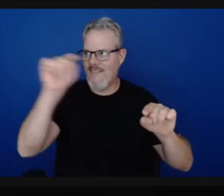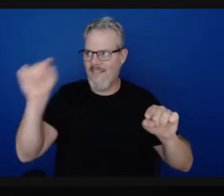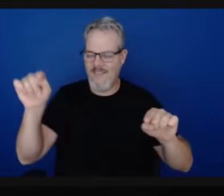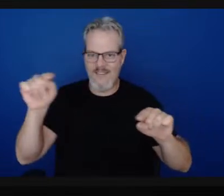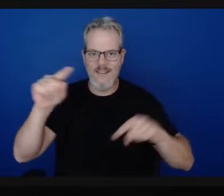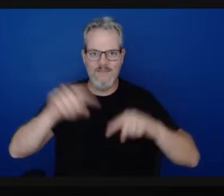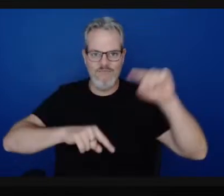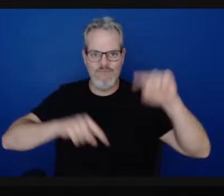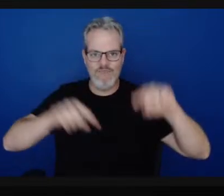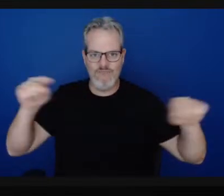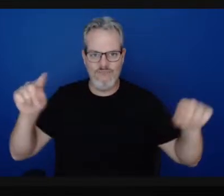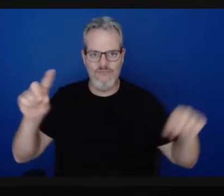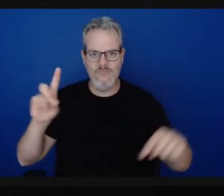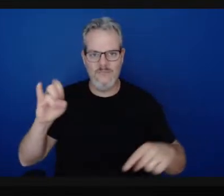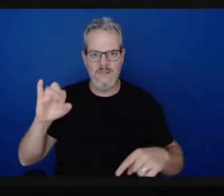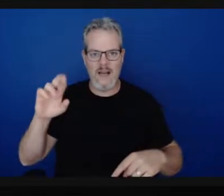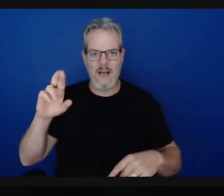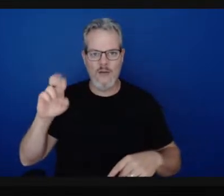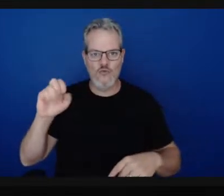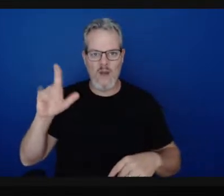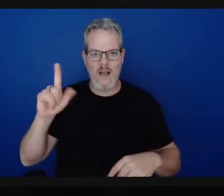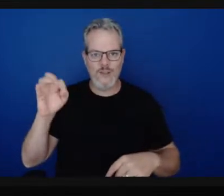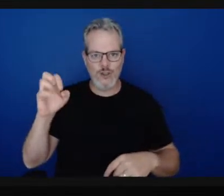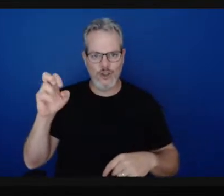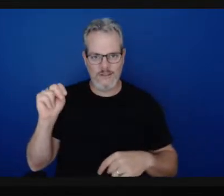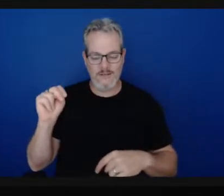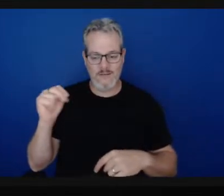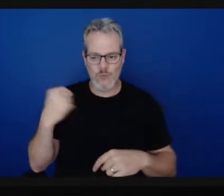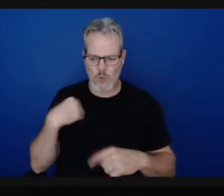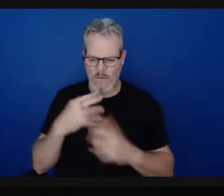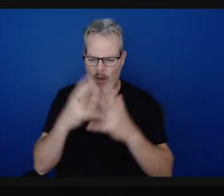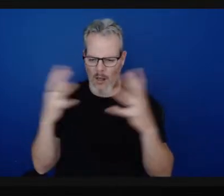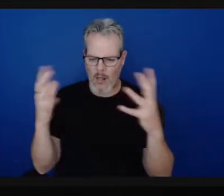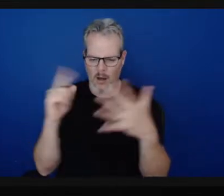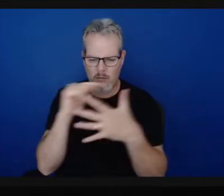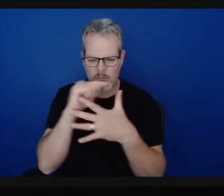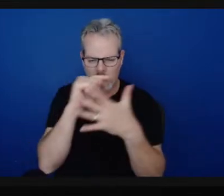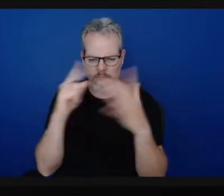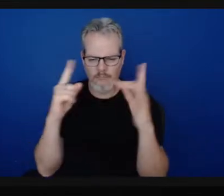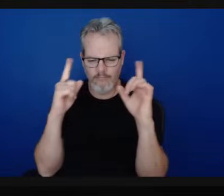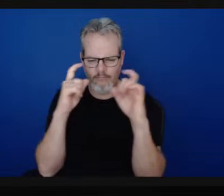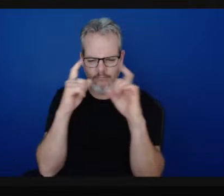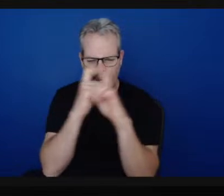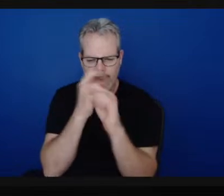So a lot of complexity happening in there.